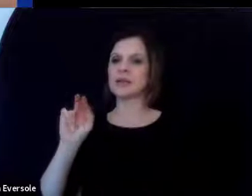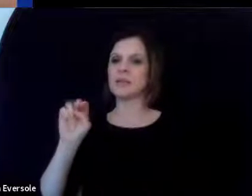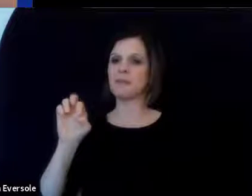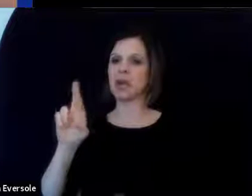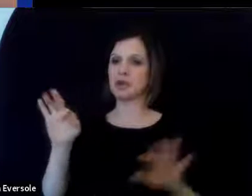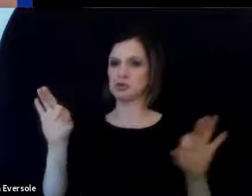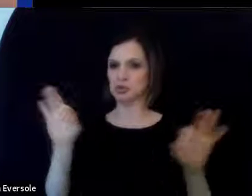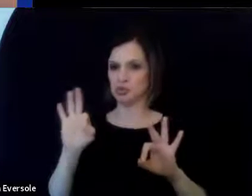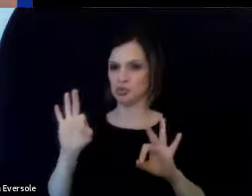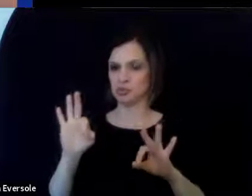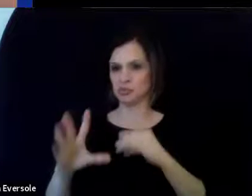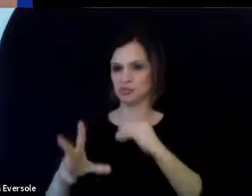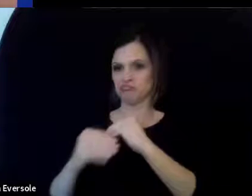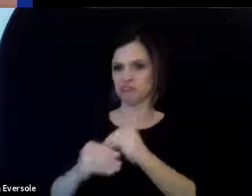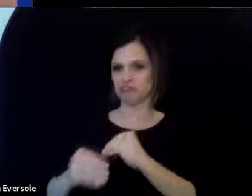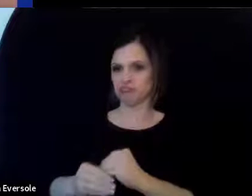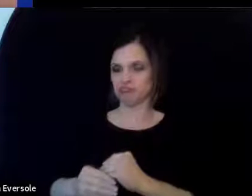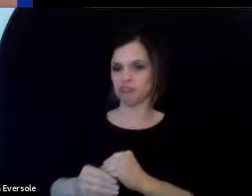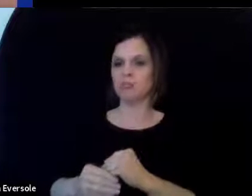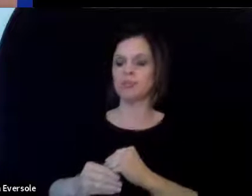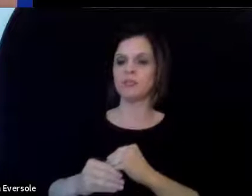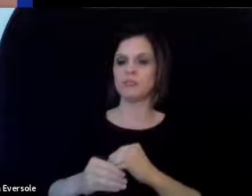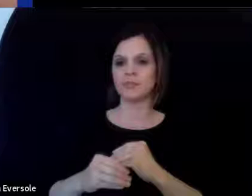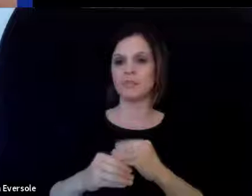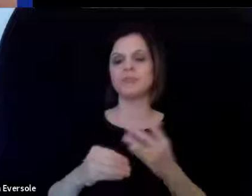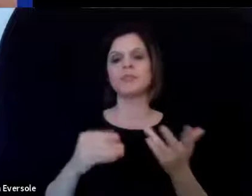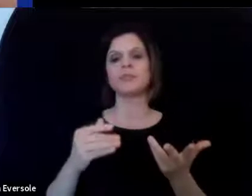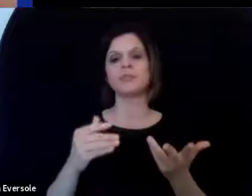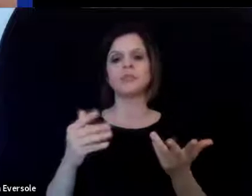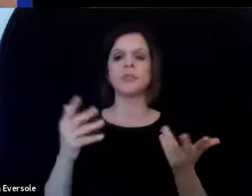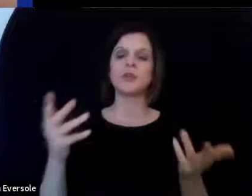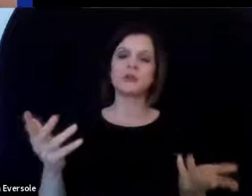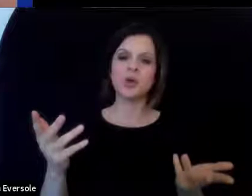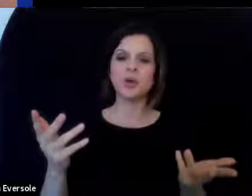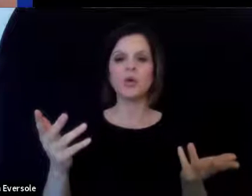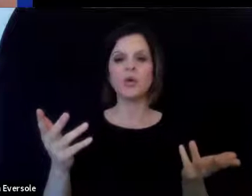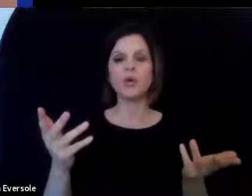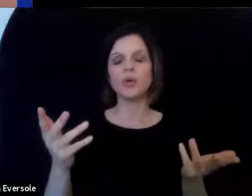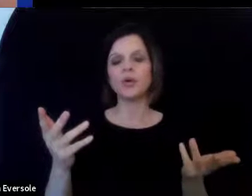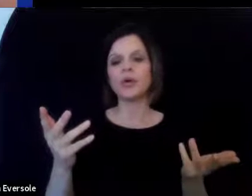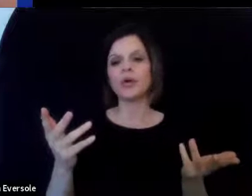there's a collection, and it's choose so many